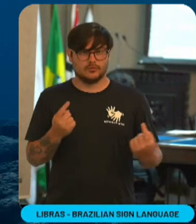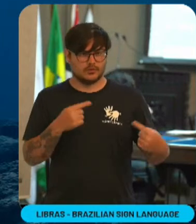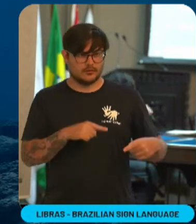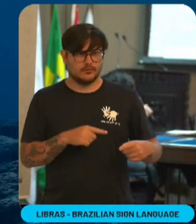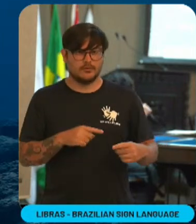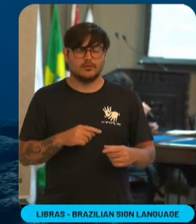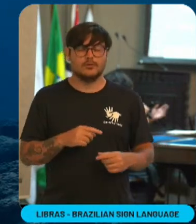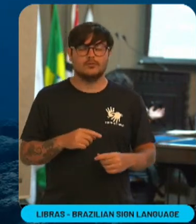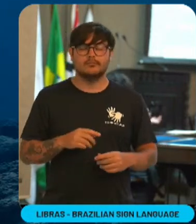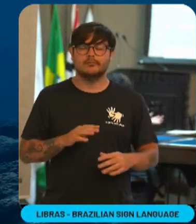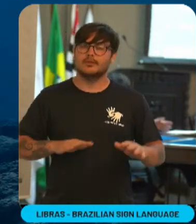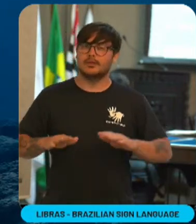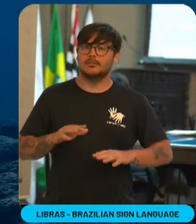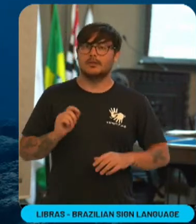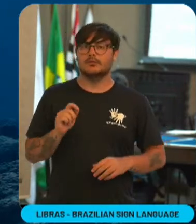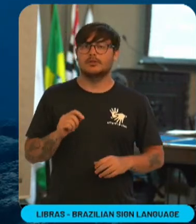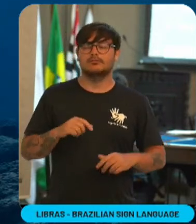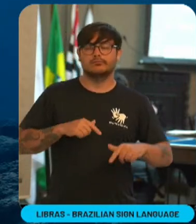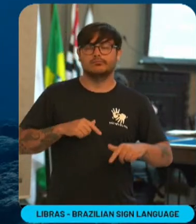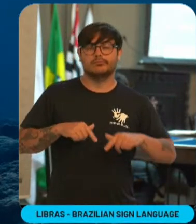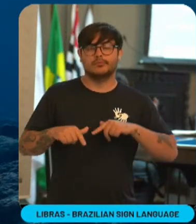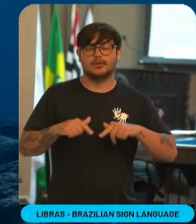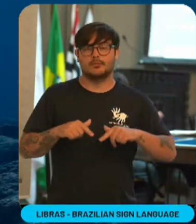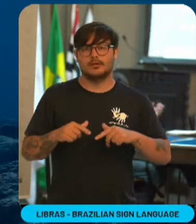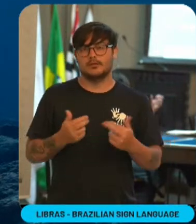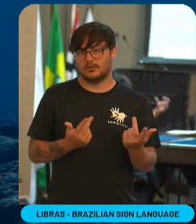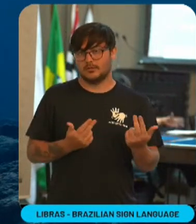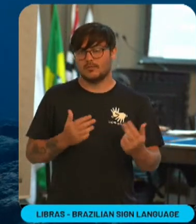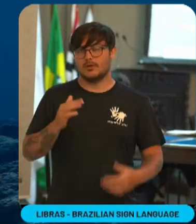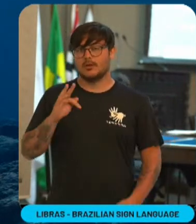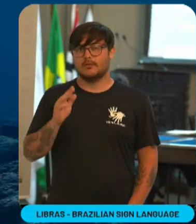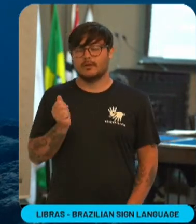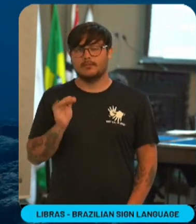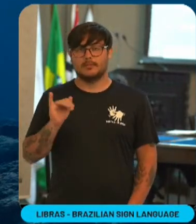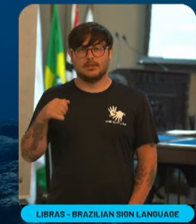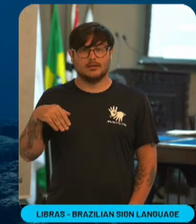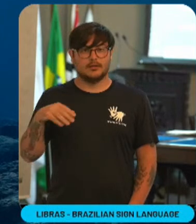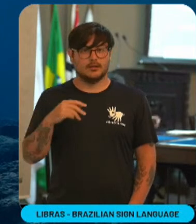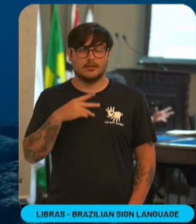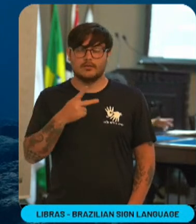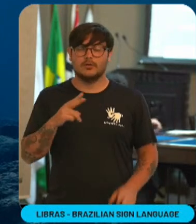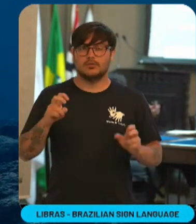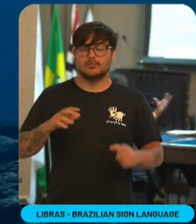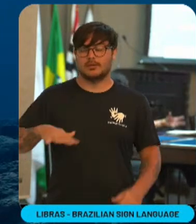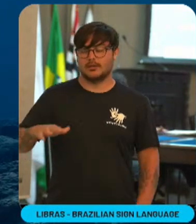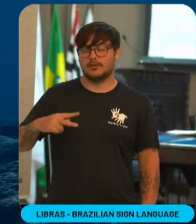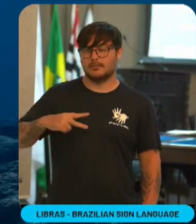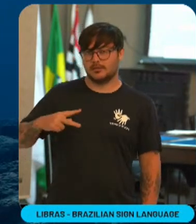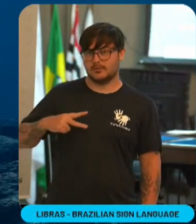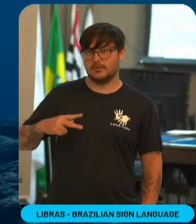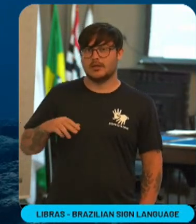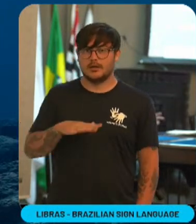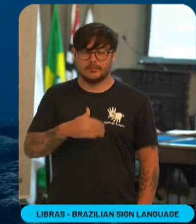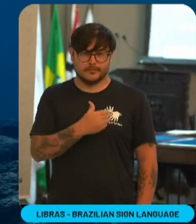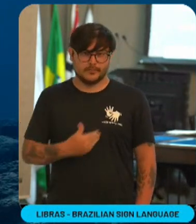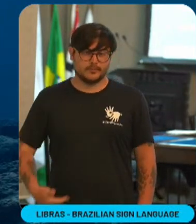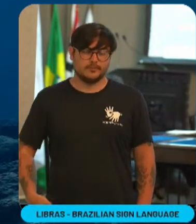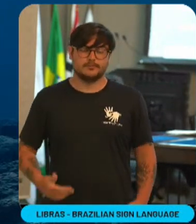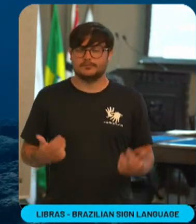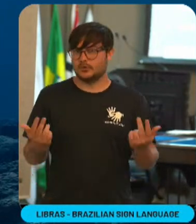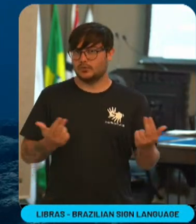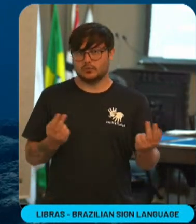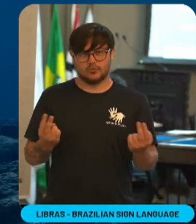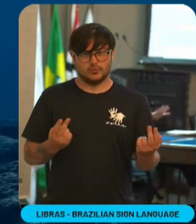We need to be more resilient in facing this challenge. I know it depends a lot on the work of the private